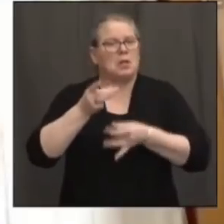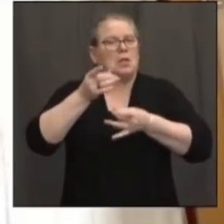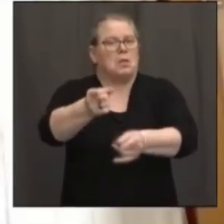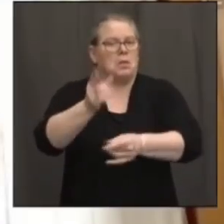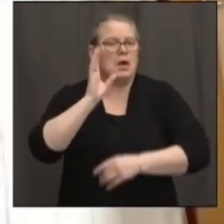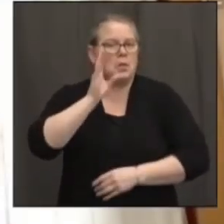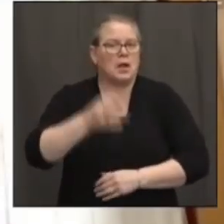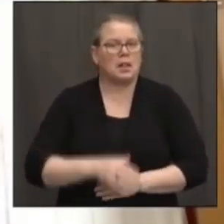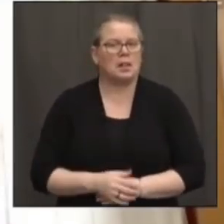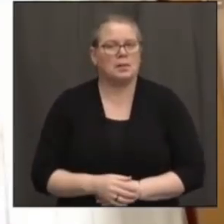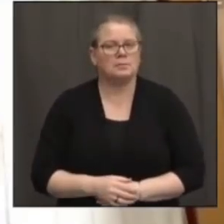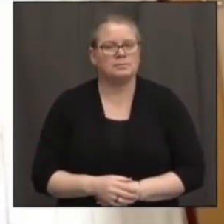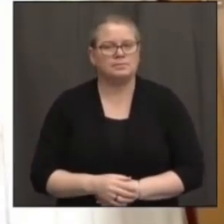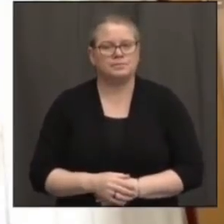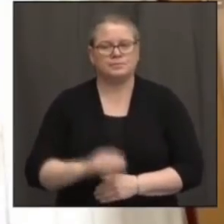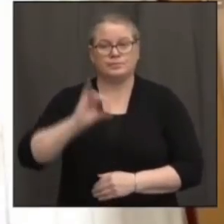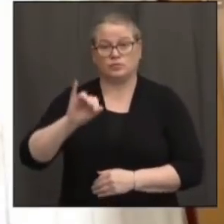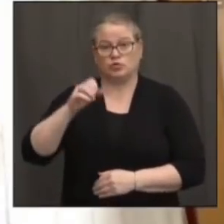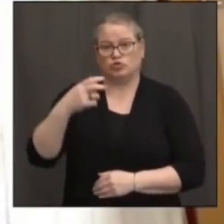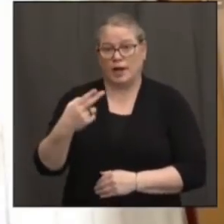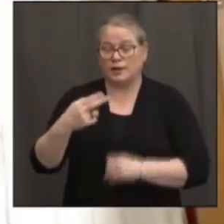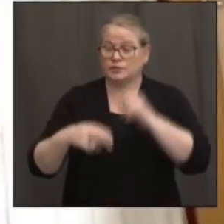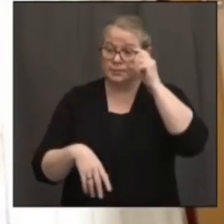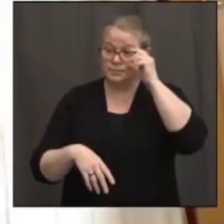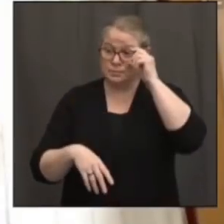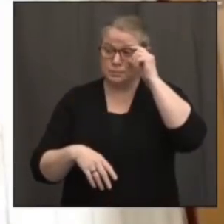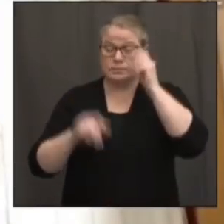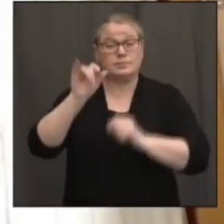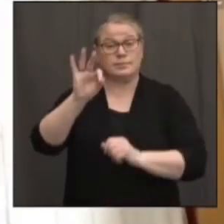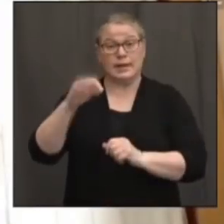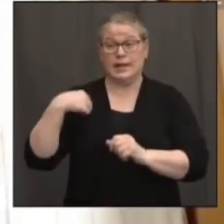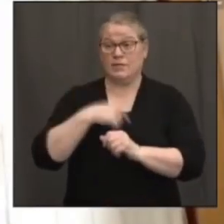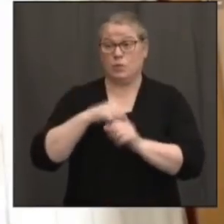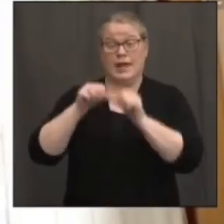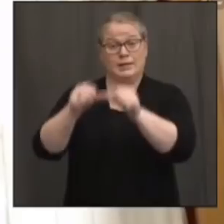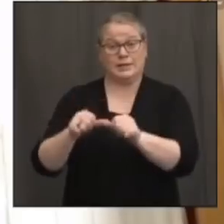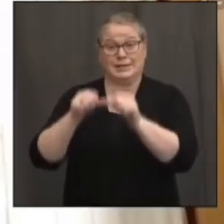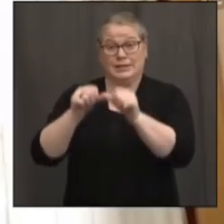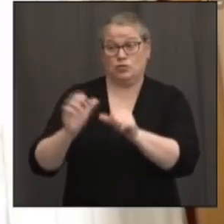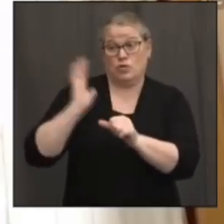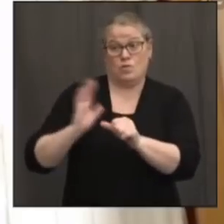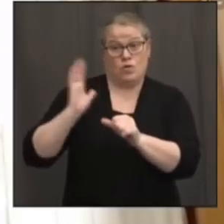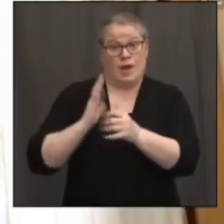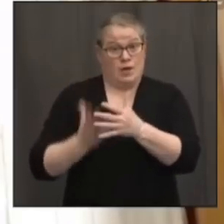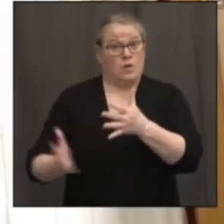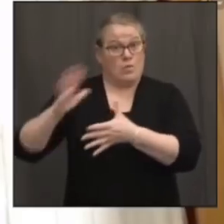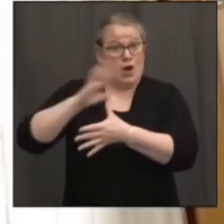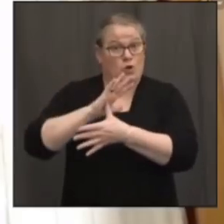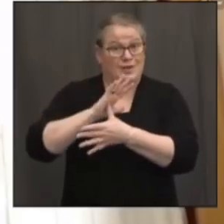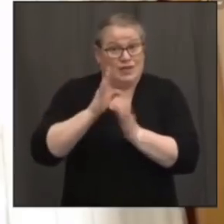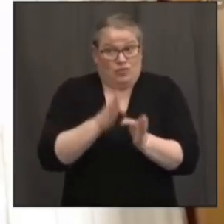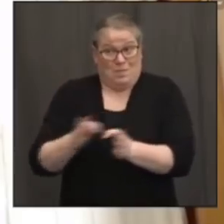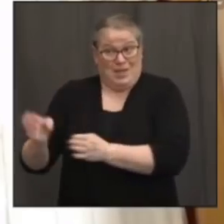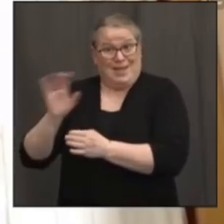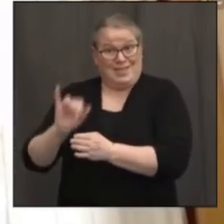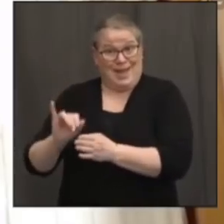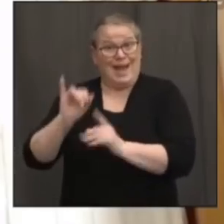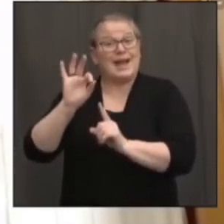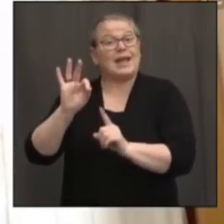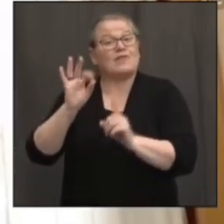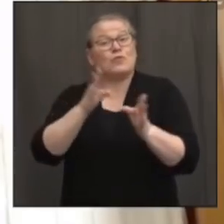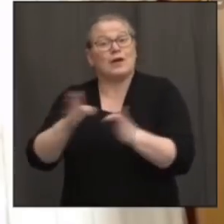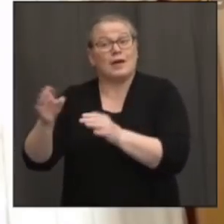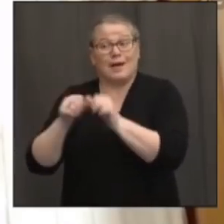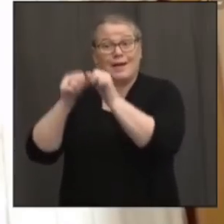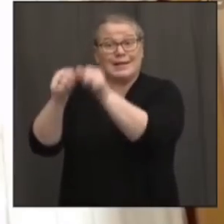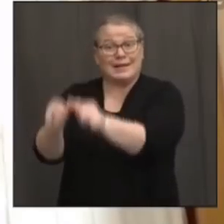on if the reality is that if we had continued down the prior path on prioritization, we would have somewhere between 2 and